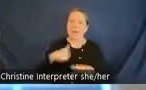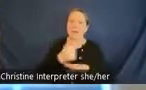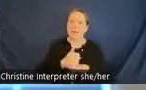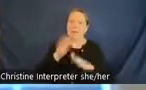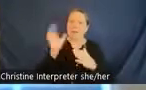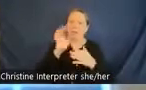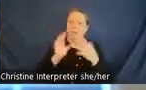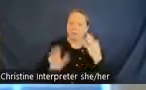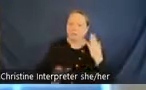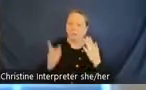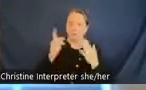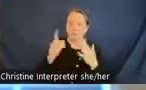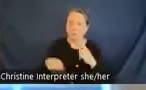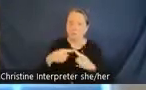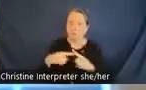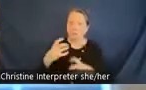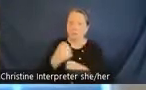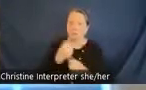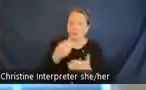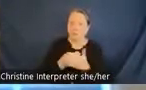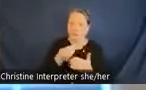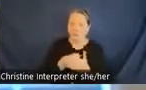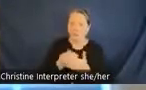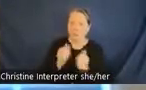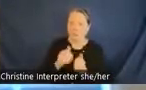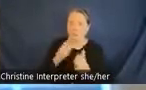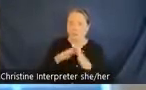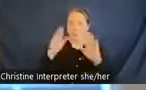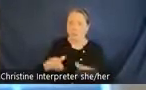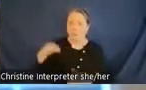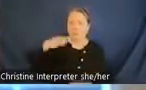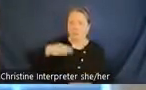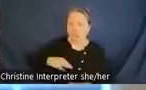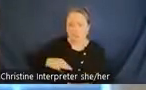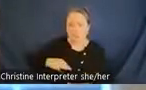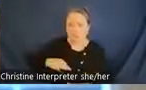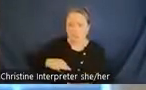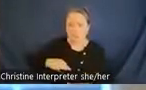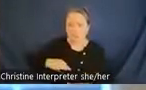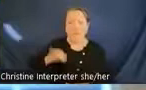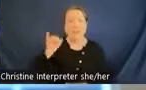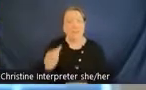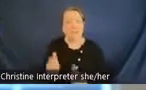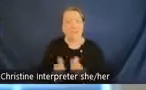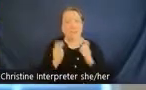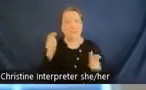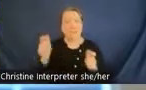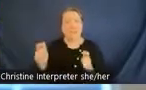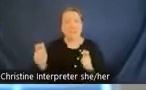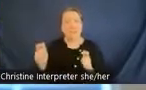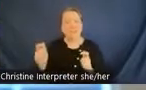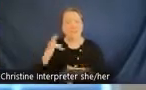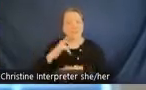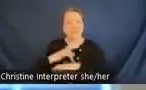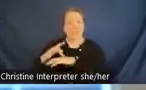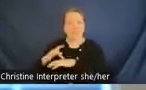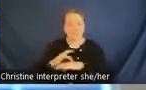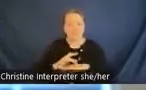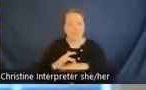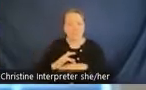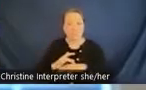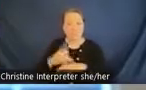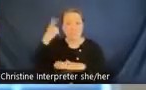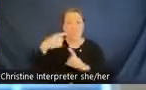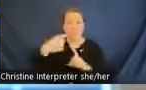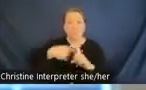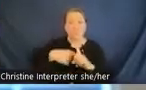receive funding with housing credits. And that's one of the biggest sources of funding for rental apartments within